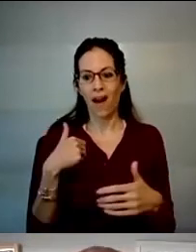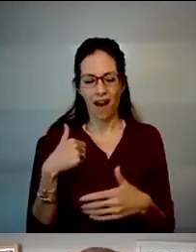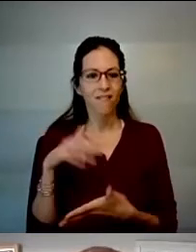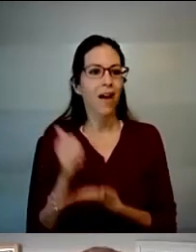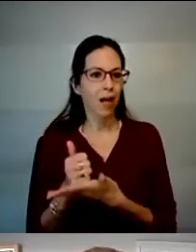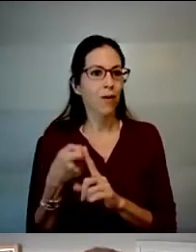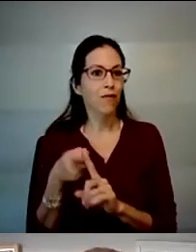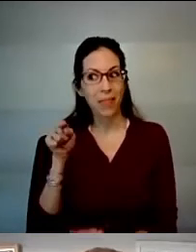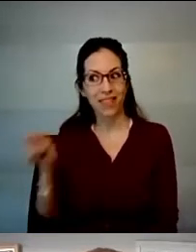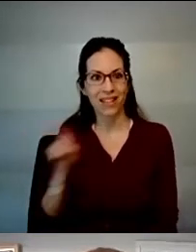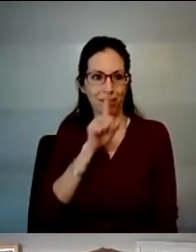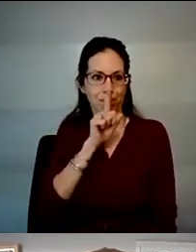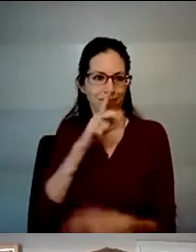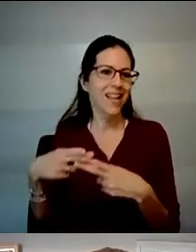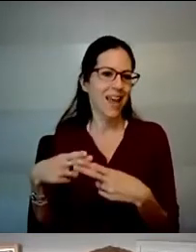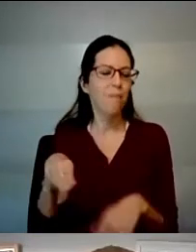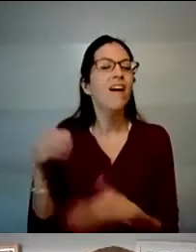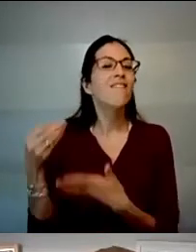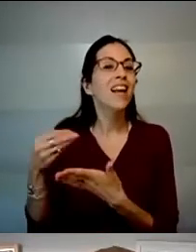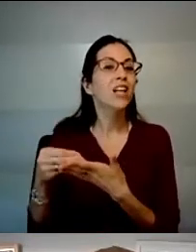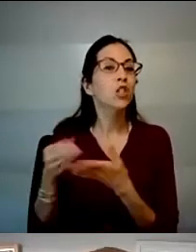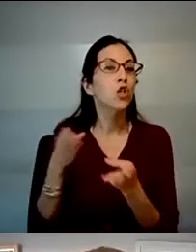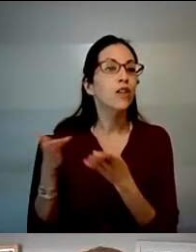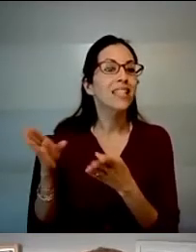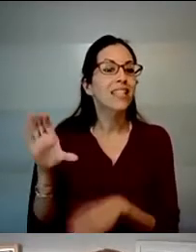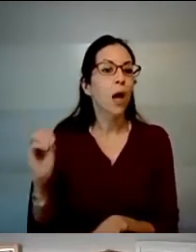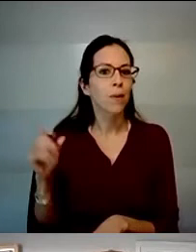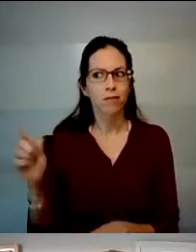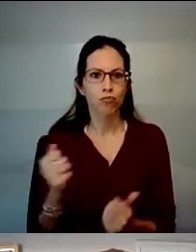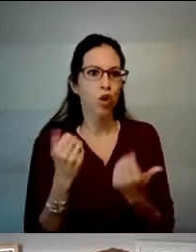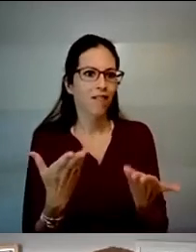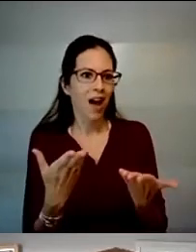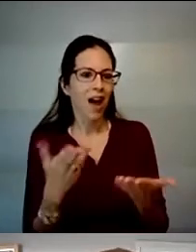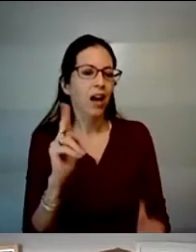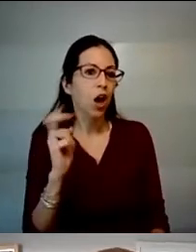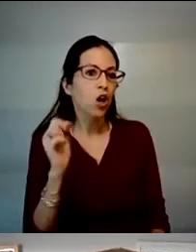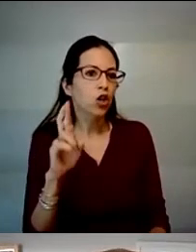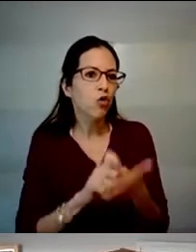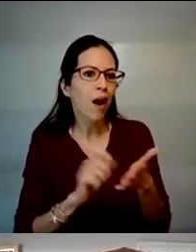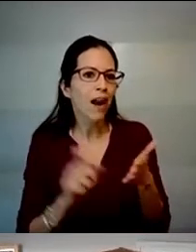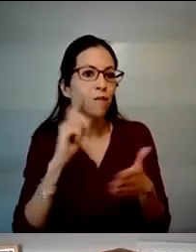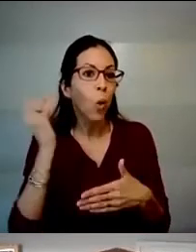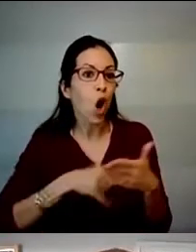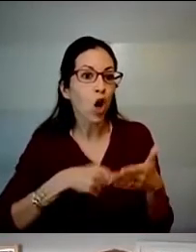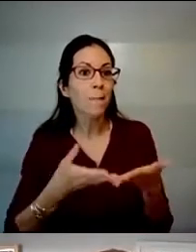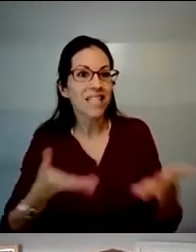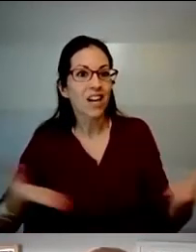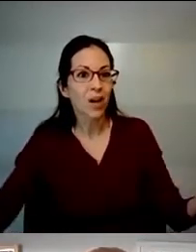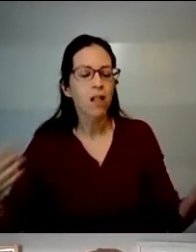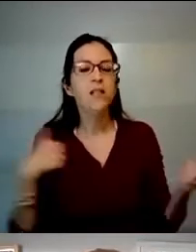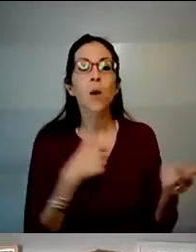company, they provided the underwriting for the art materials. And we put together like a co-branded tote